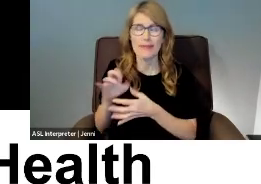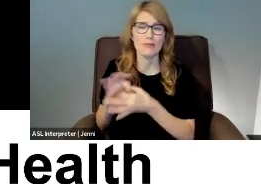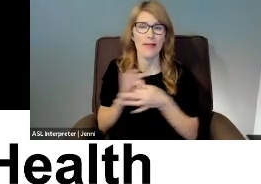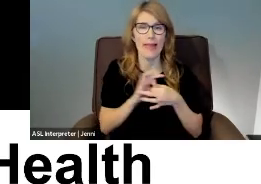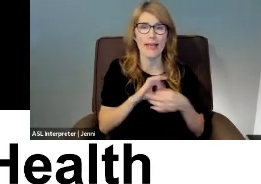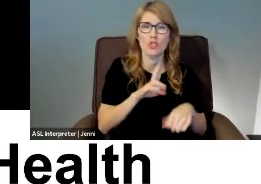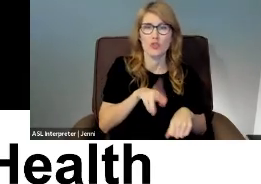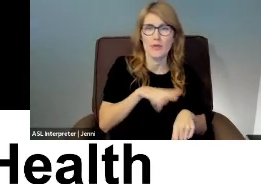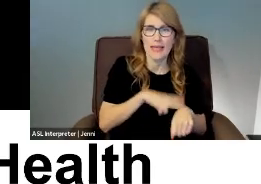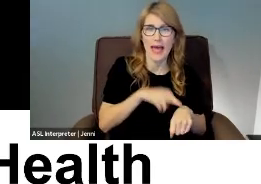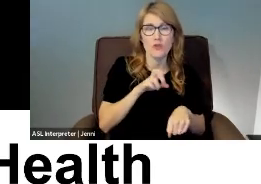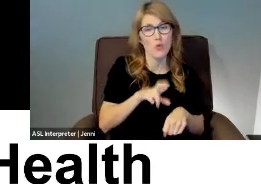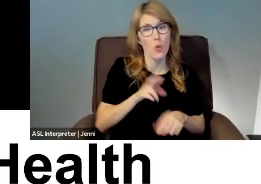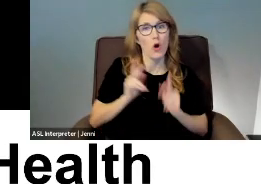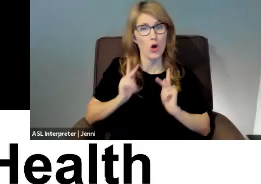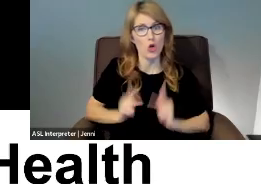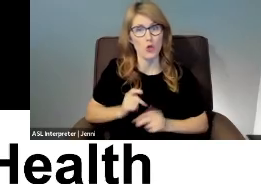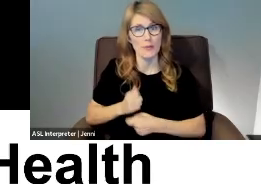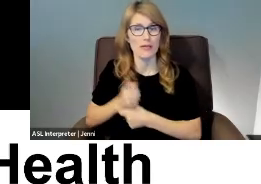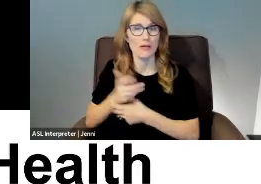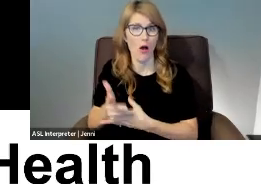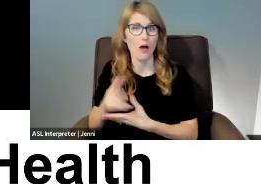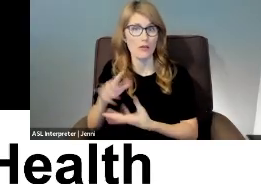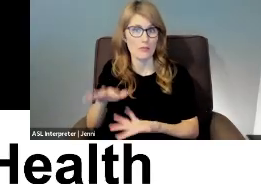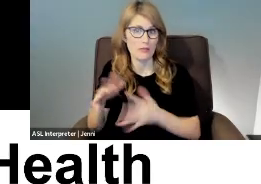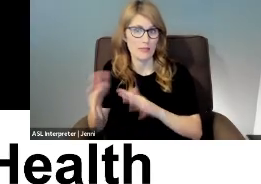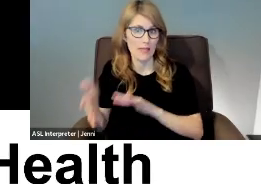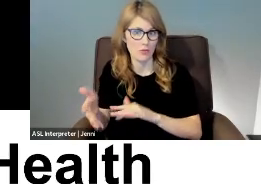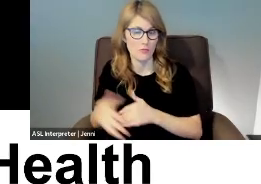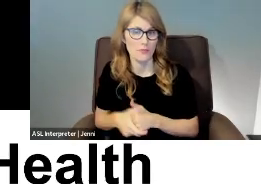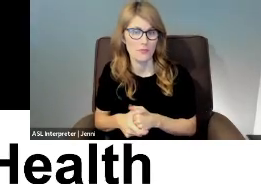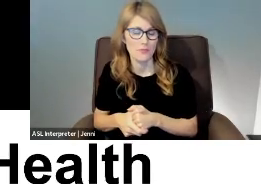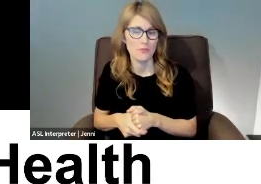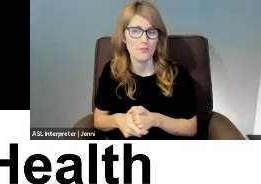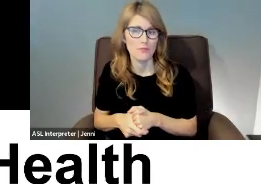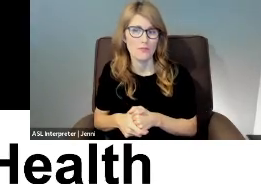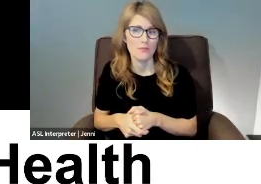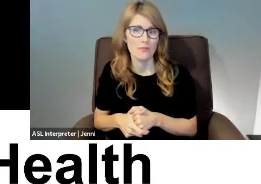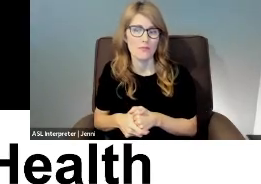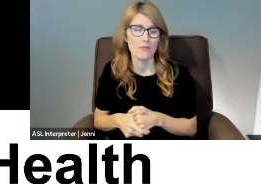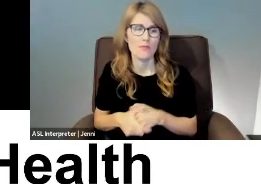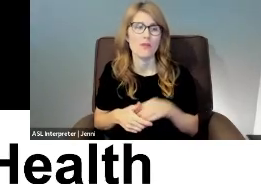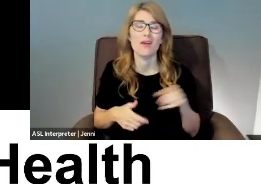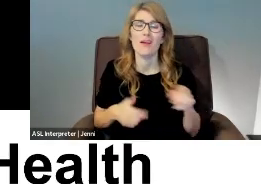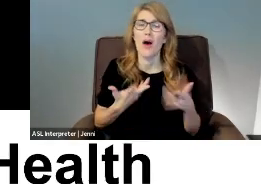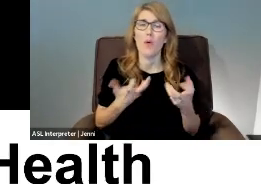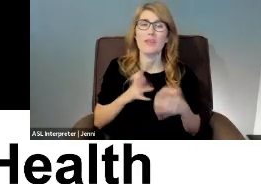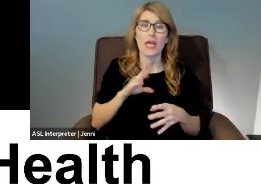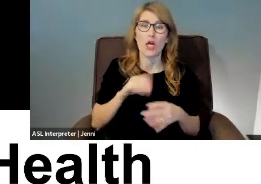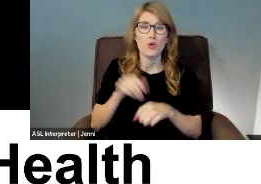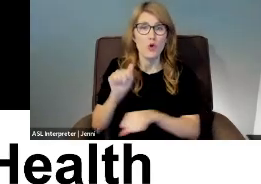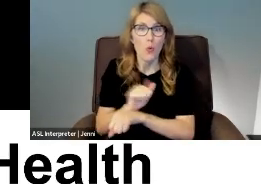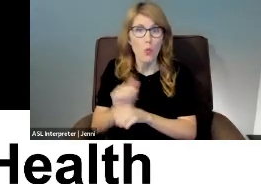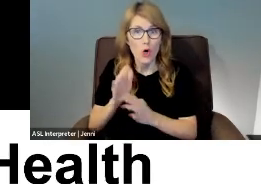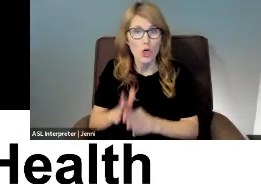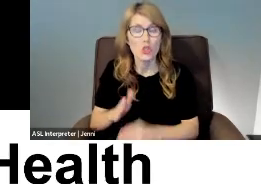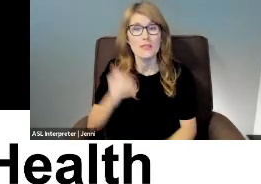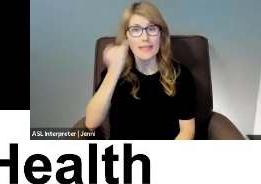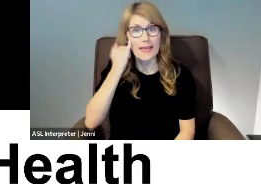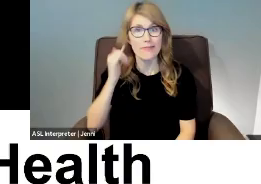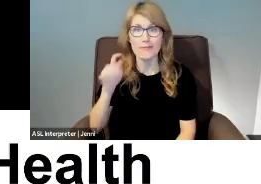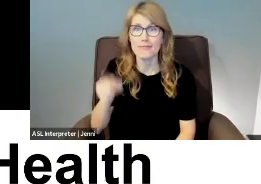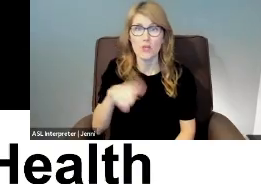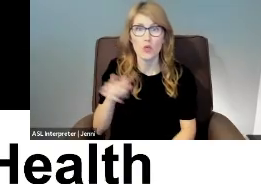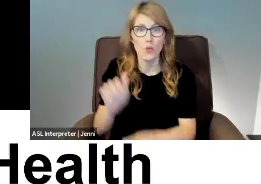or human-caused disasters. And I want to include workers, if you work with clients